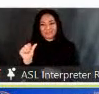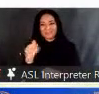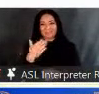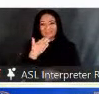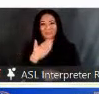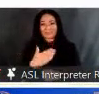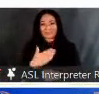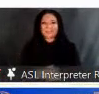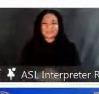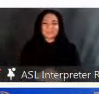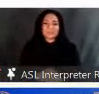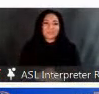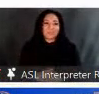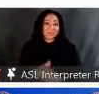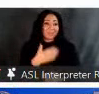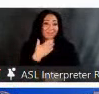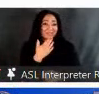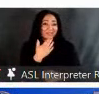Thank you so much, Barbara.